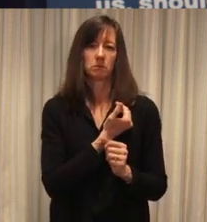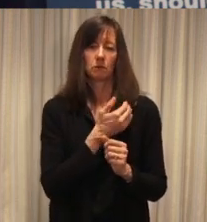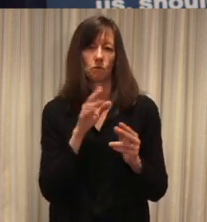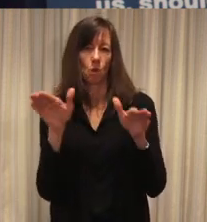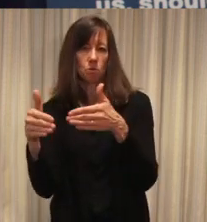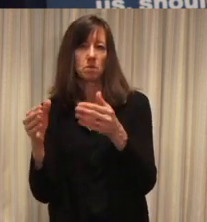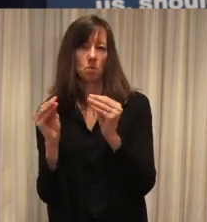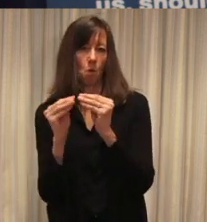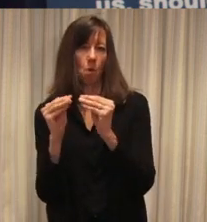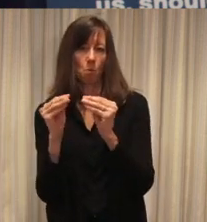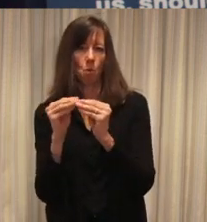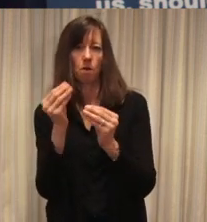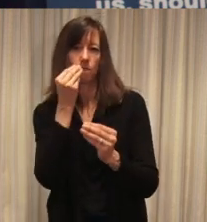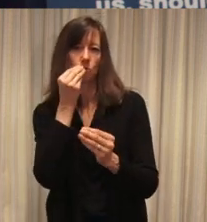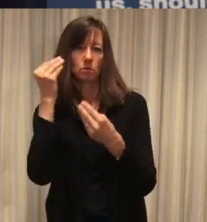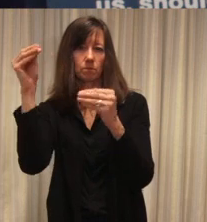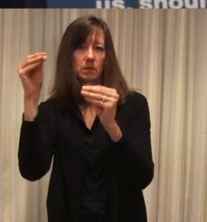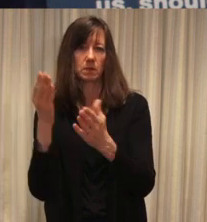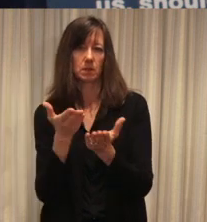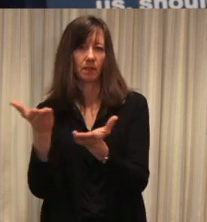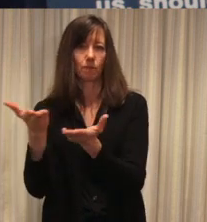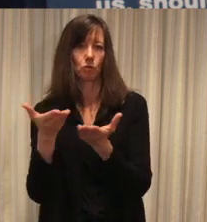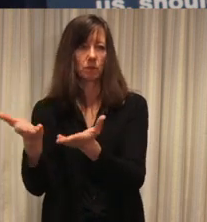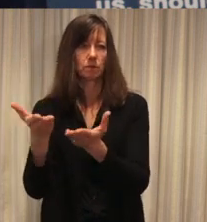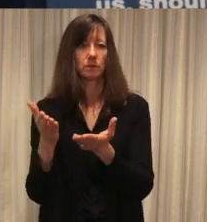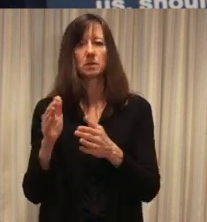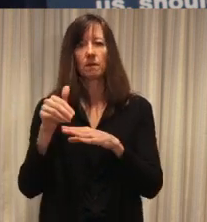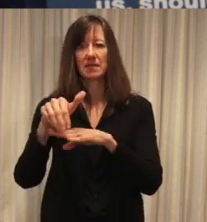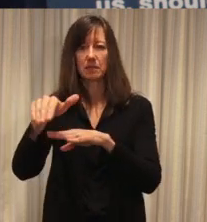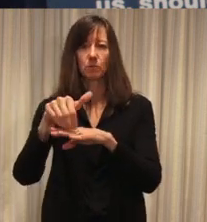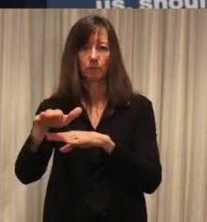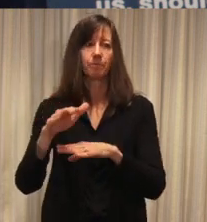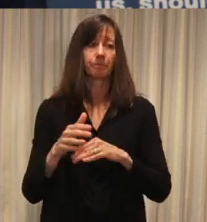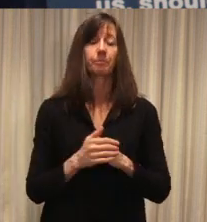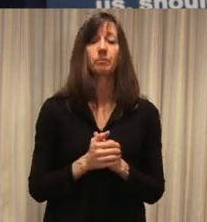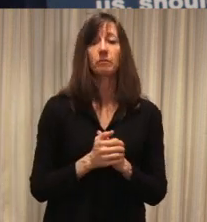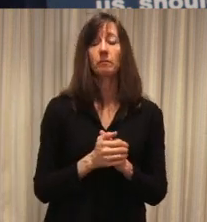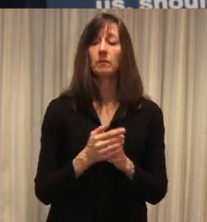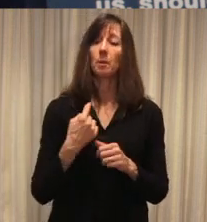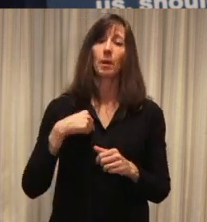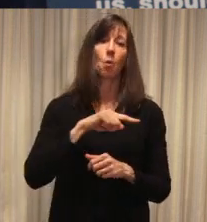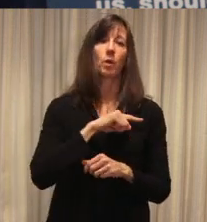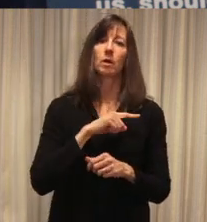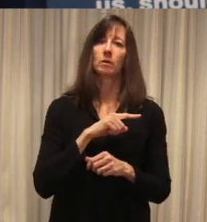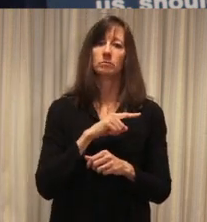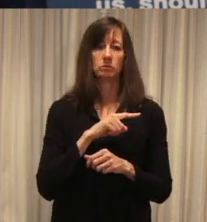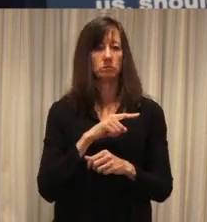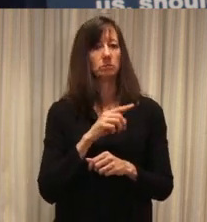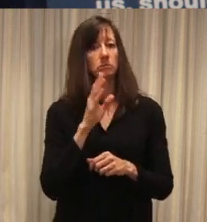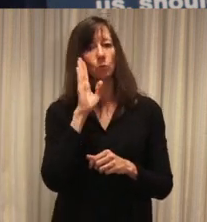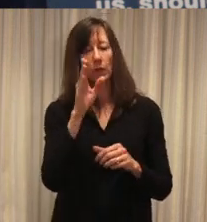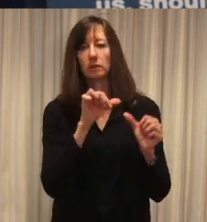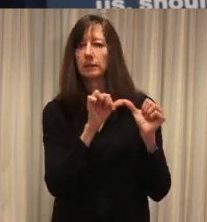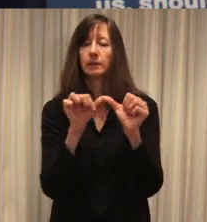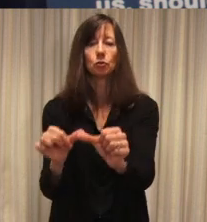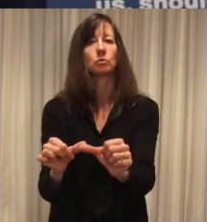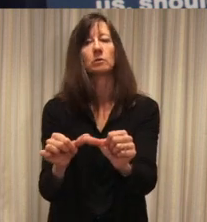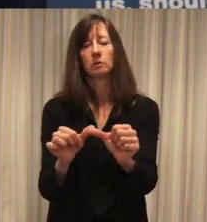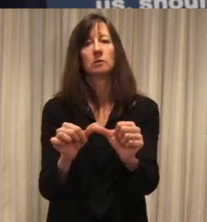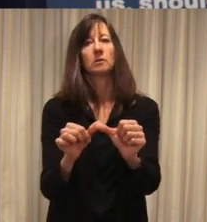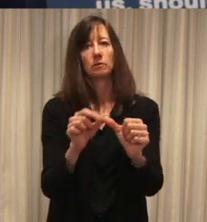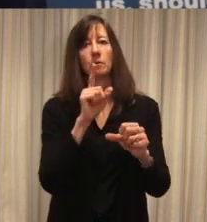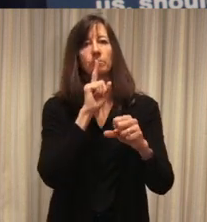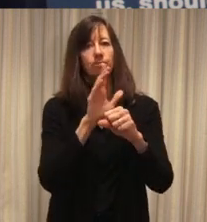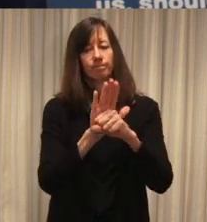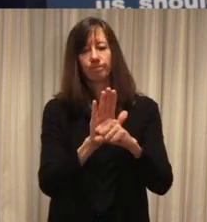that, but we are here to continue to meet that food need. And if you have it, you can always reach out to us. You can reach out on our